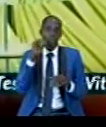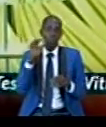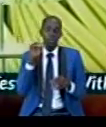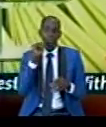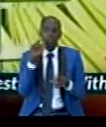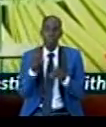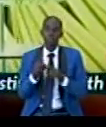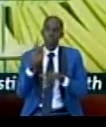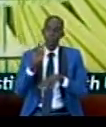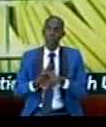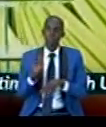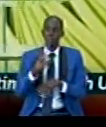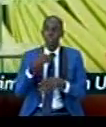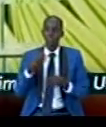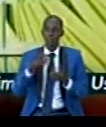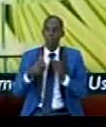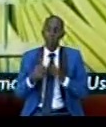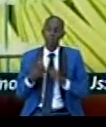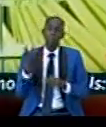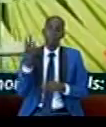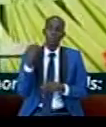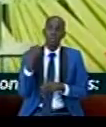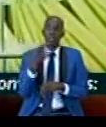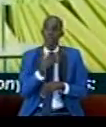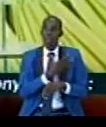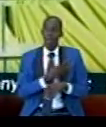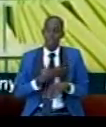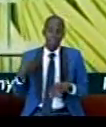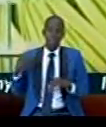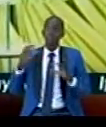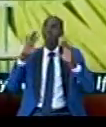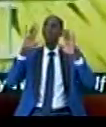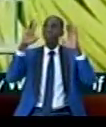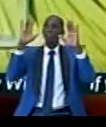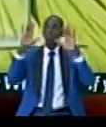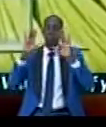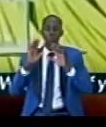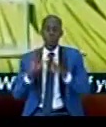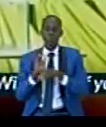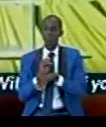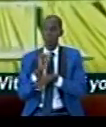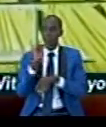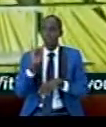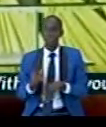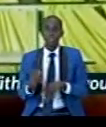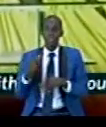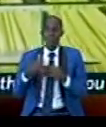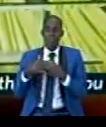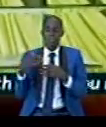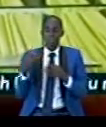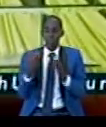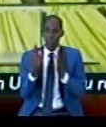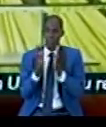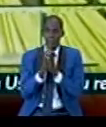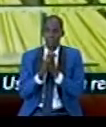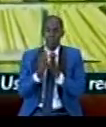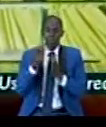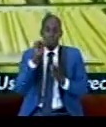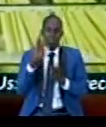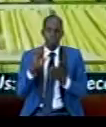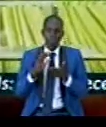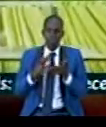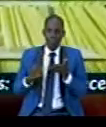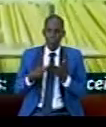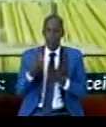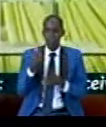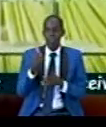there where the lump was. And miraculously, after the prayers, she excused herself to go and check.